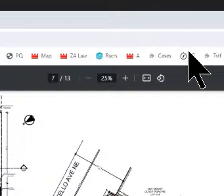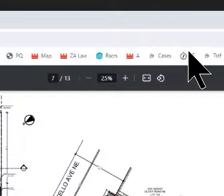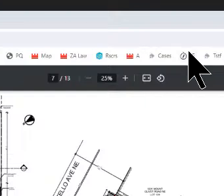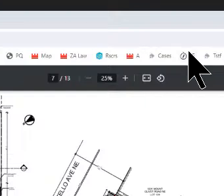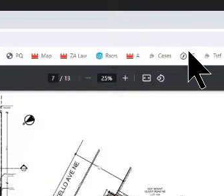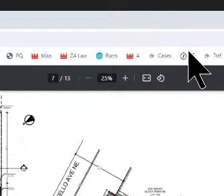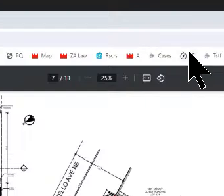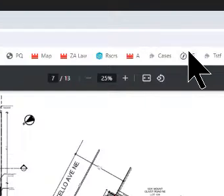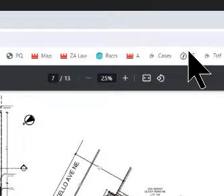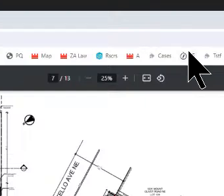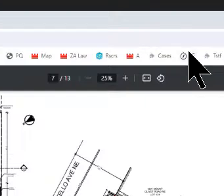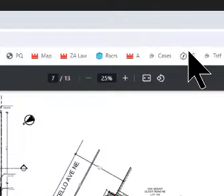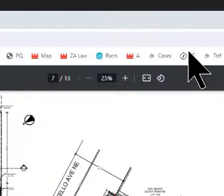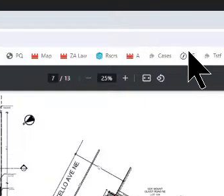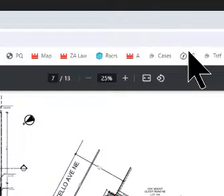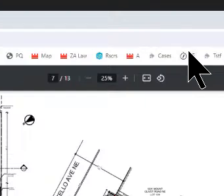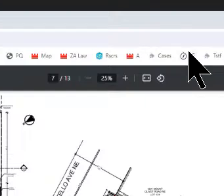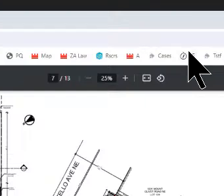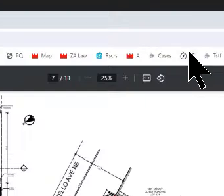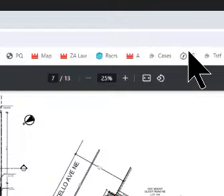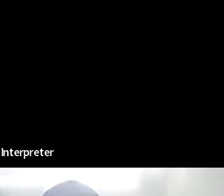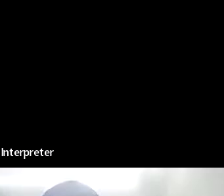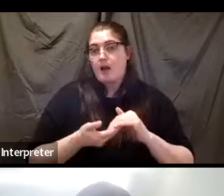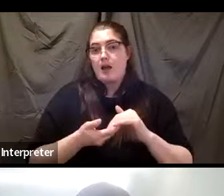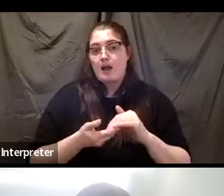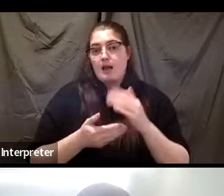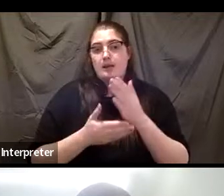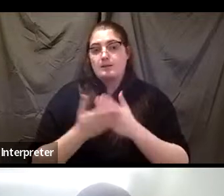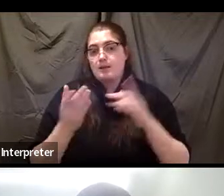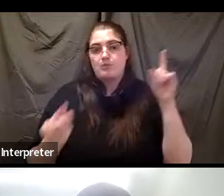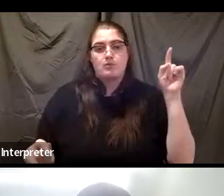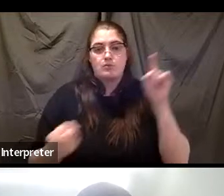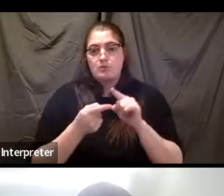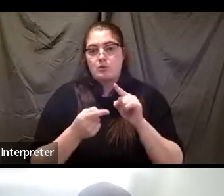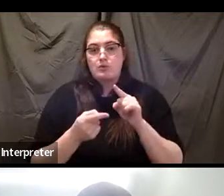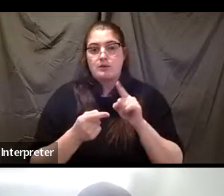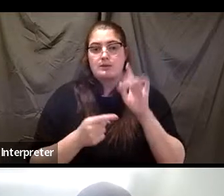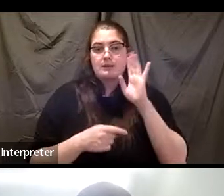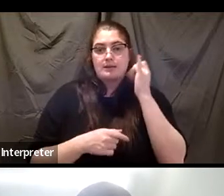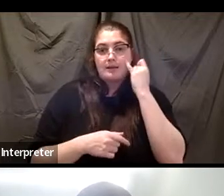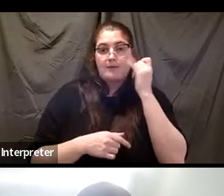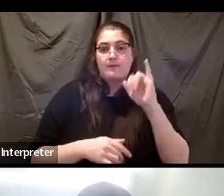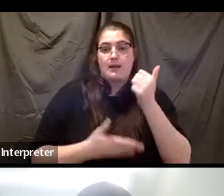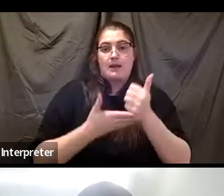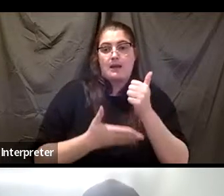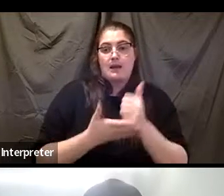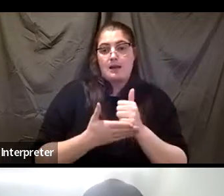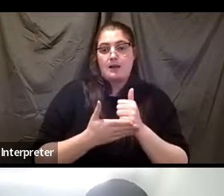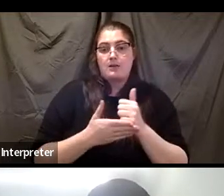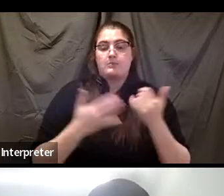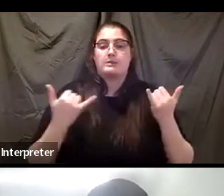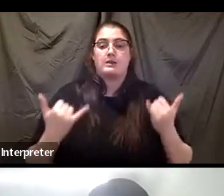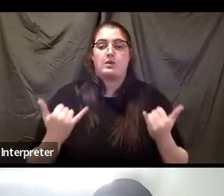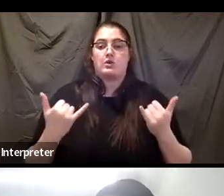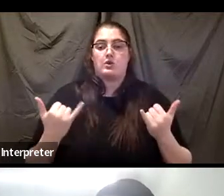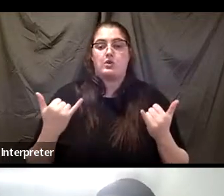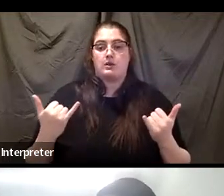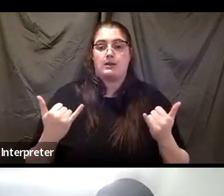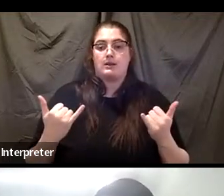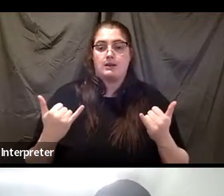may combine some units or decrease some units if that helps. And currently it's